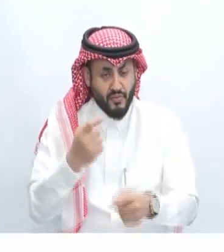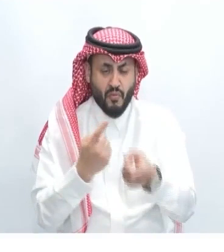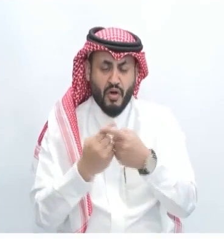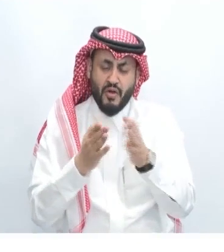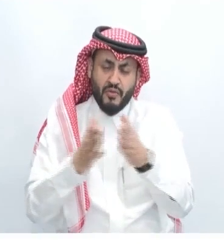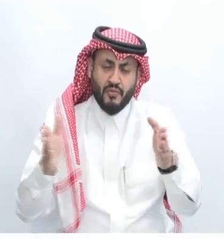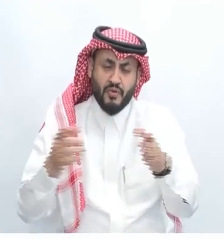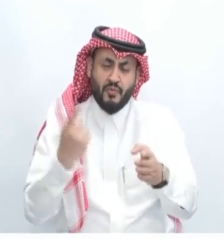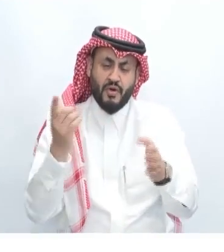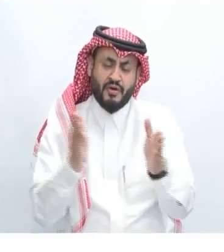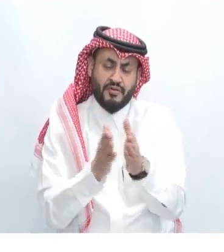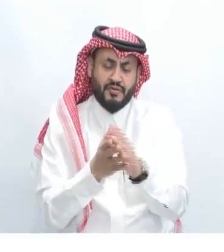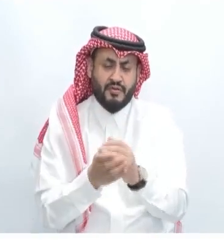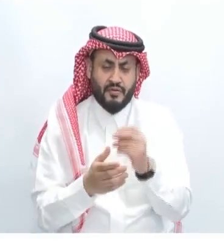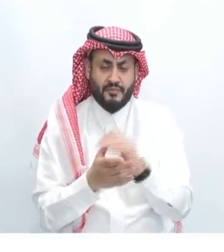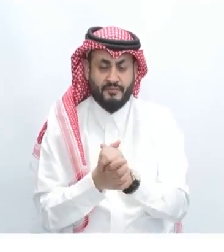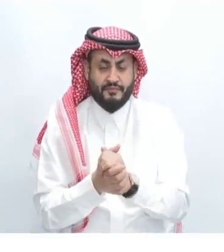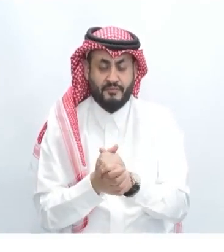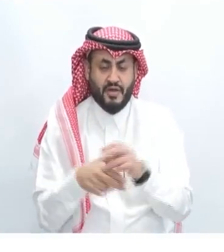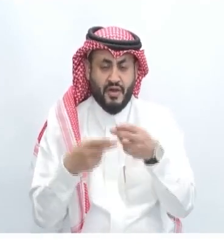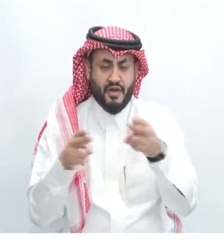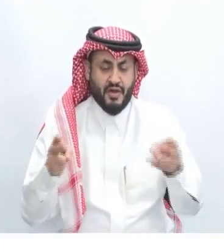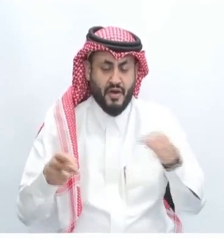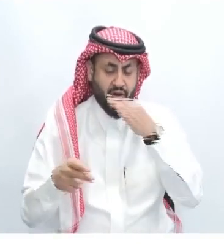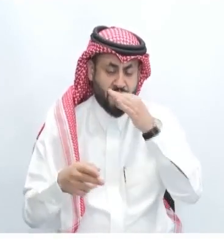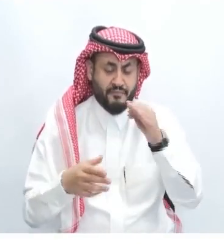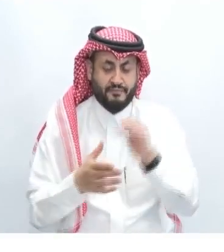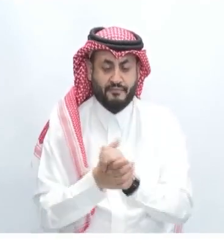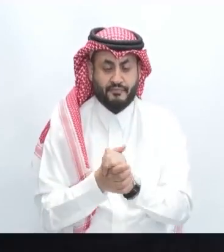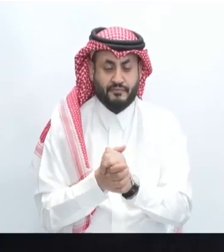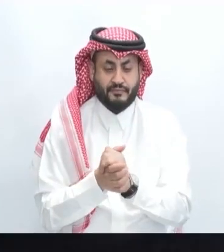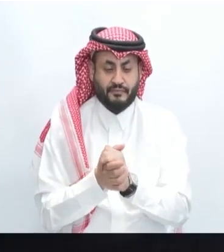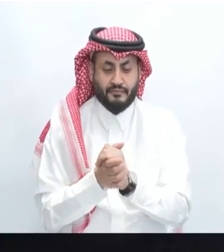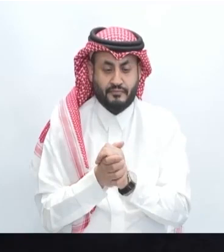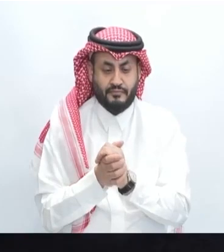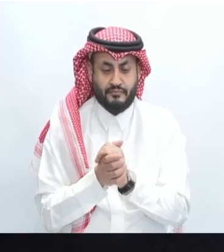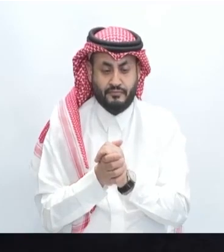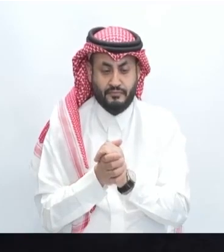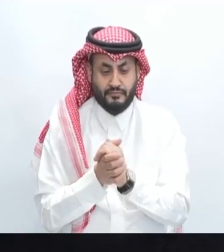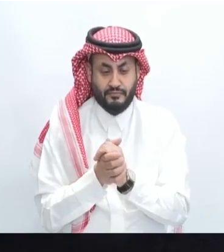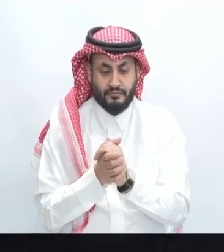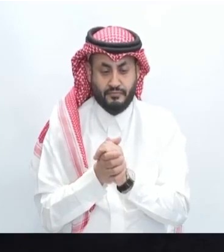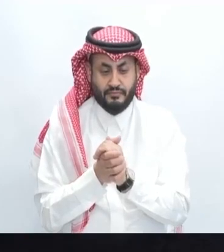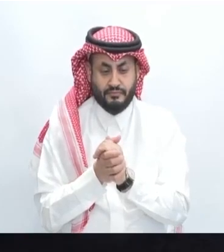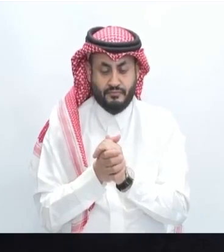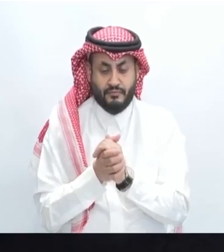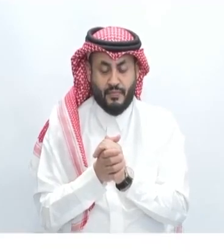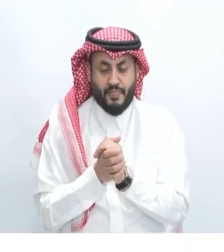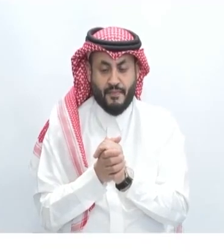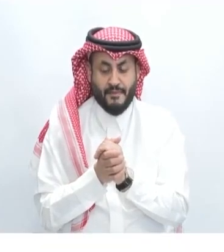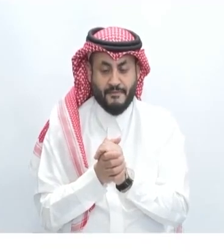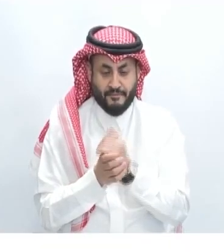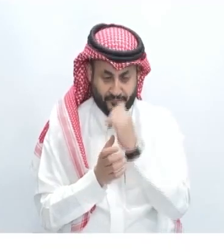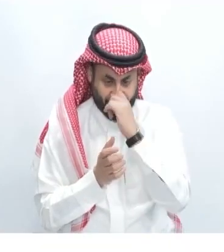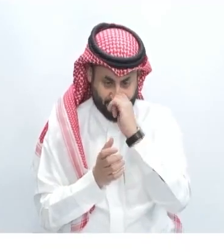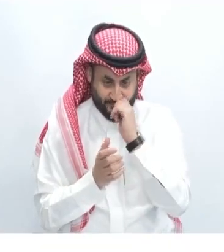here, but we pronounce them differently. We have long version and we have short version. And after